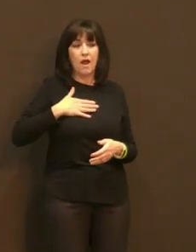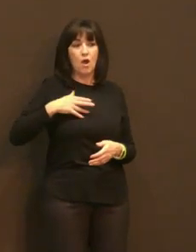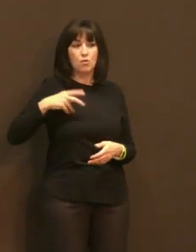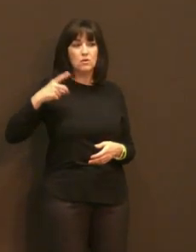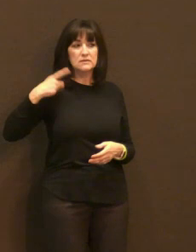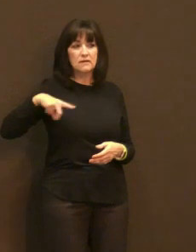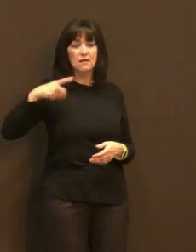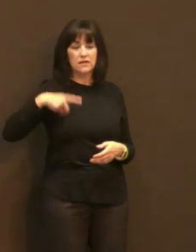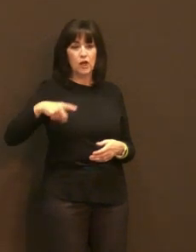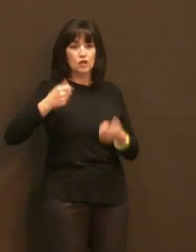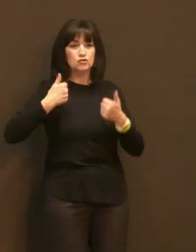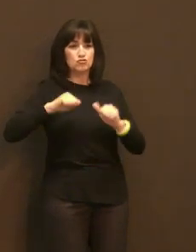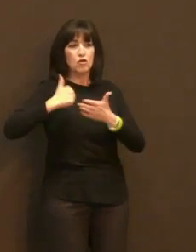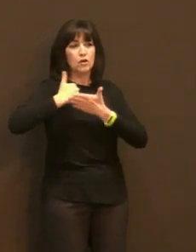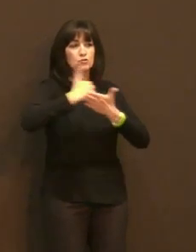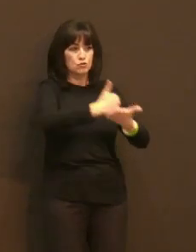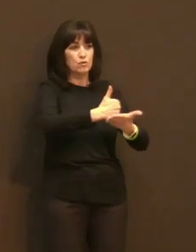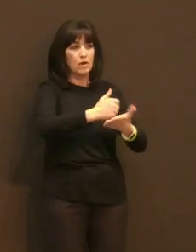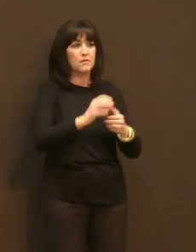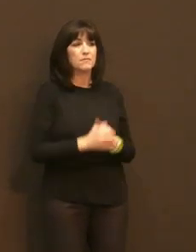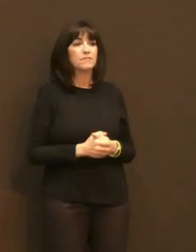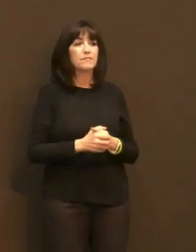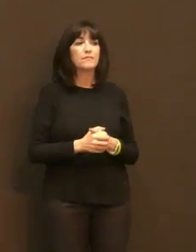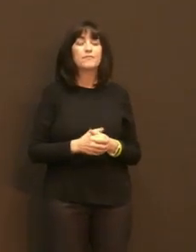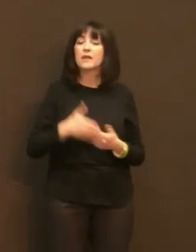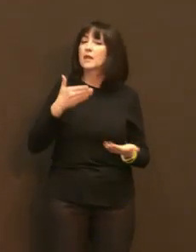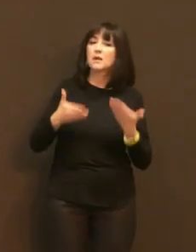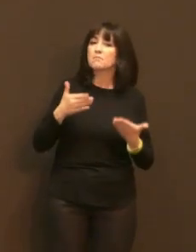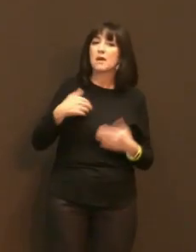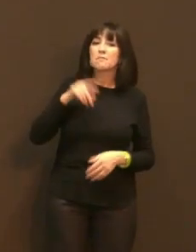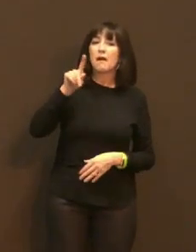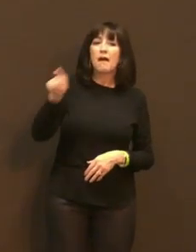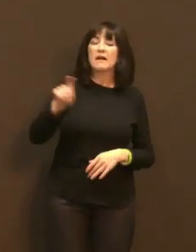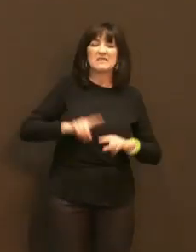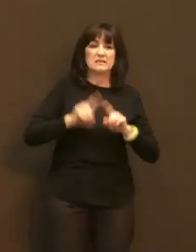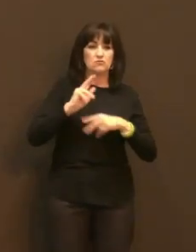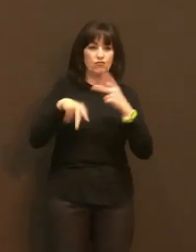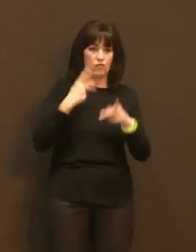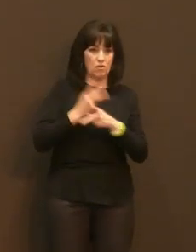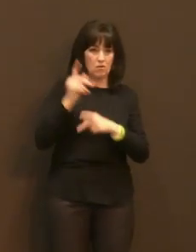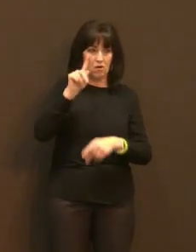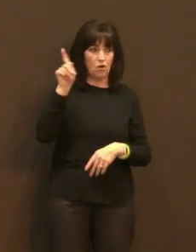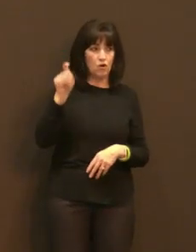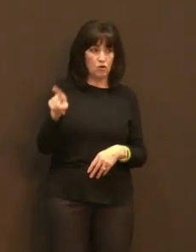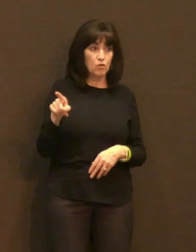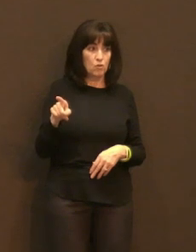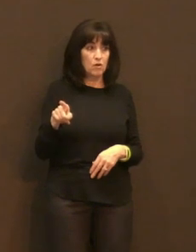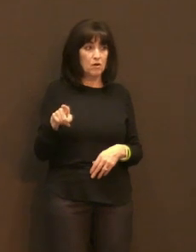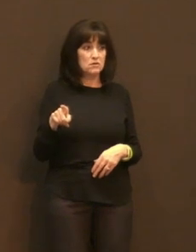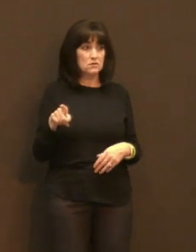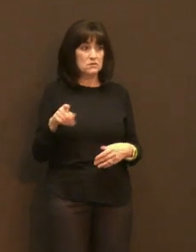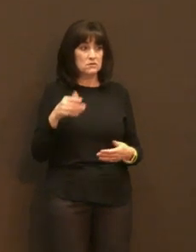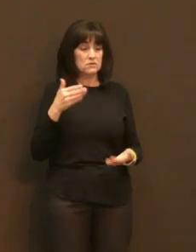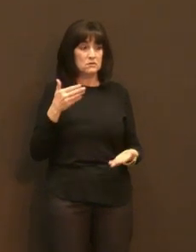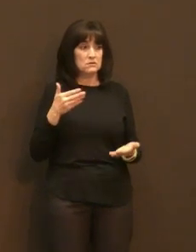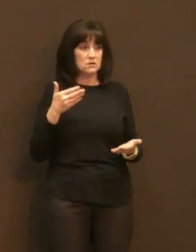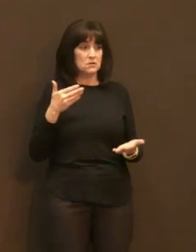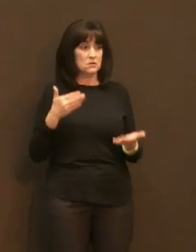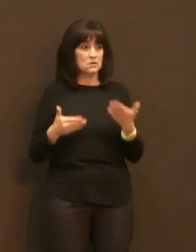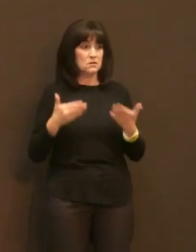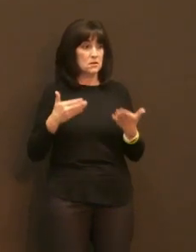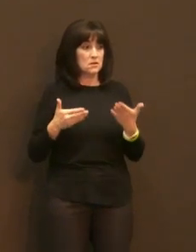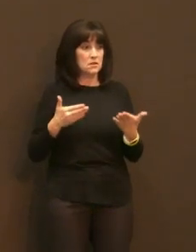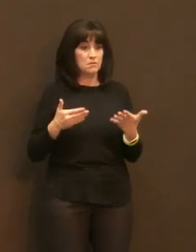to it. Maybe just rephrasing the question that Sure. Doug had then, in terms of there may be a gap of a week or two or more where Congress